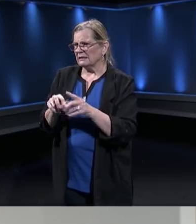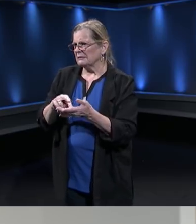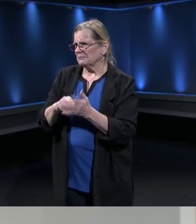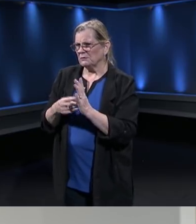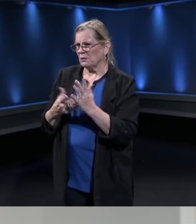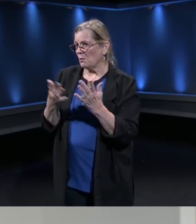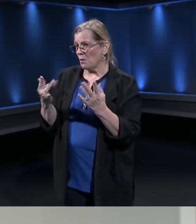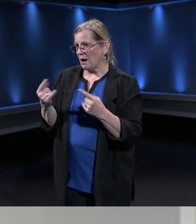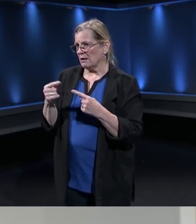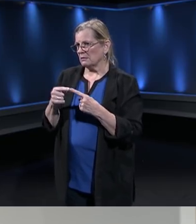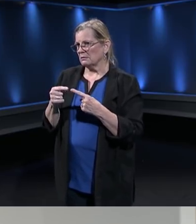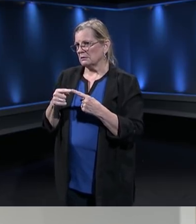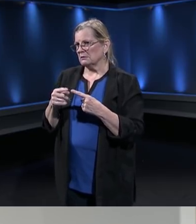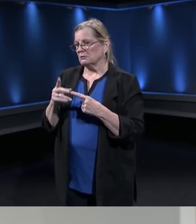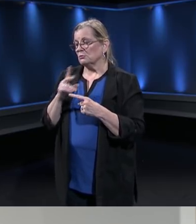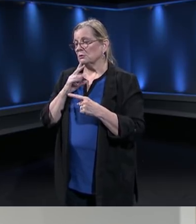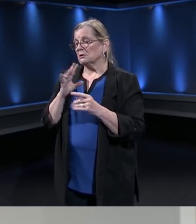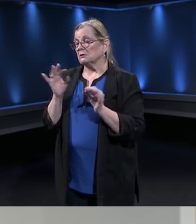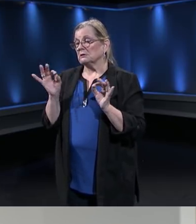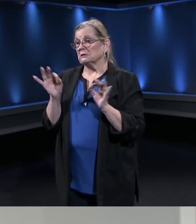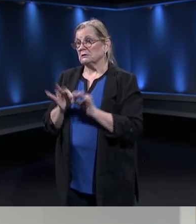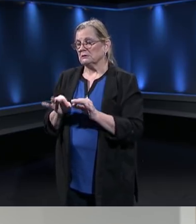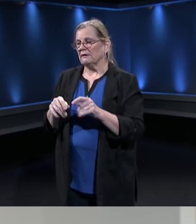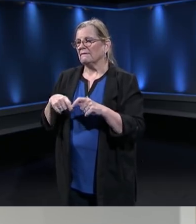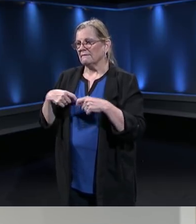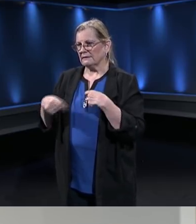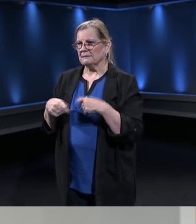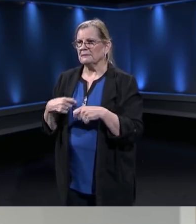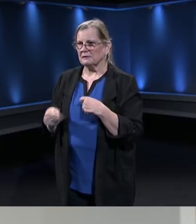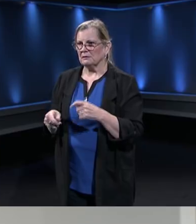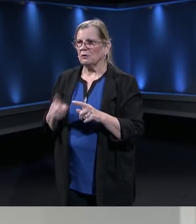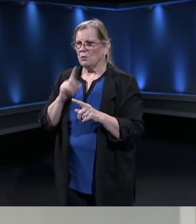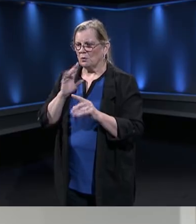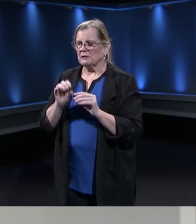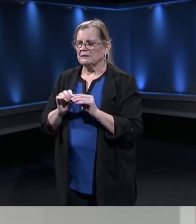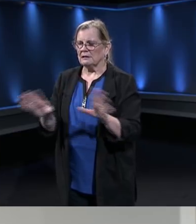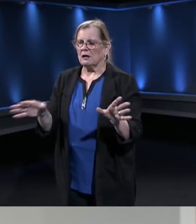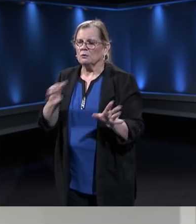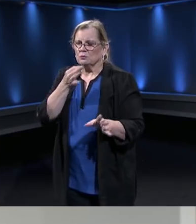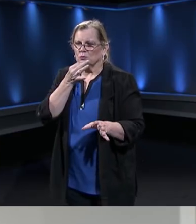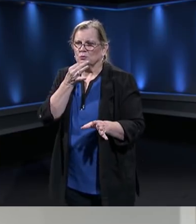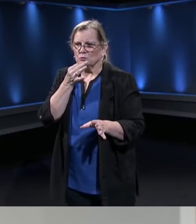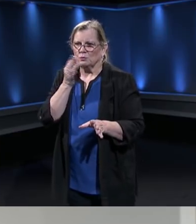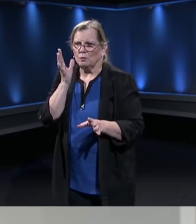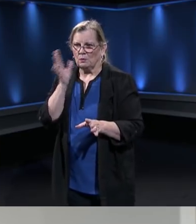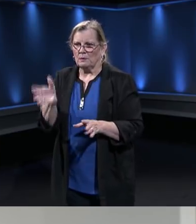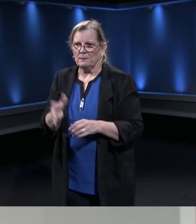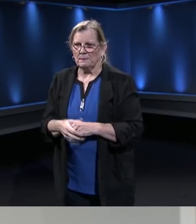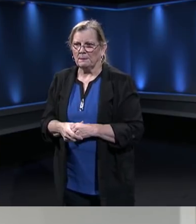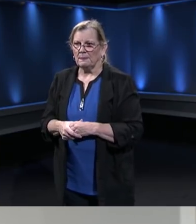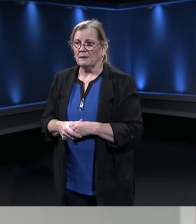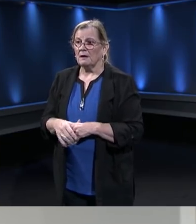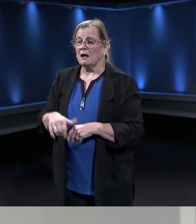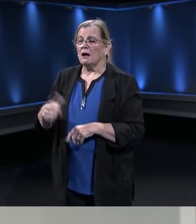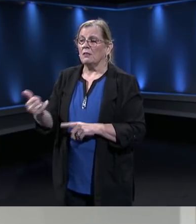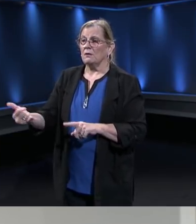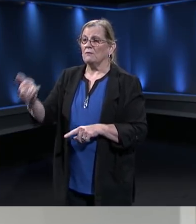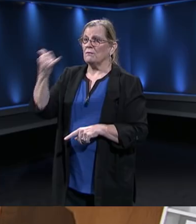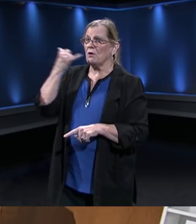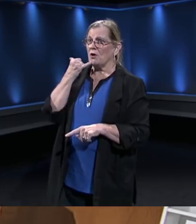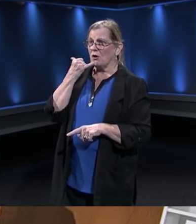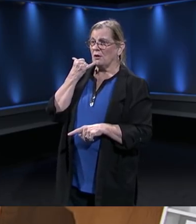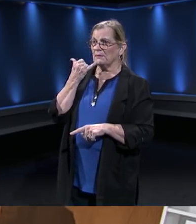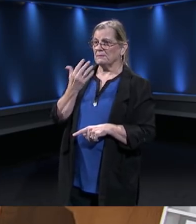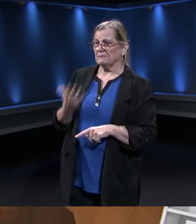families, and we'll be sharing those updates with you very soon. Yes, we're going to take a phone call now for our Return to School Town Hall.